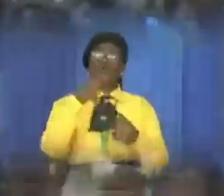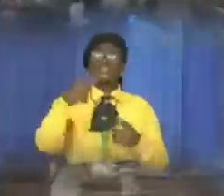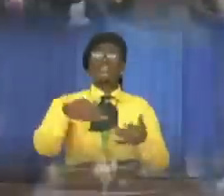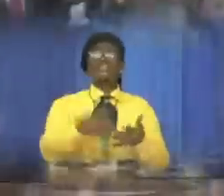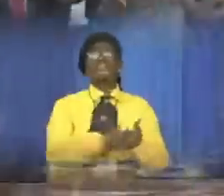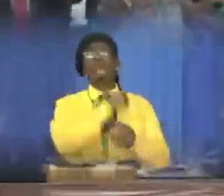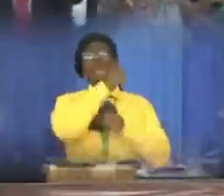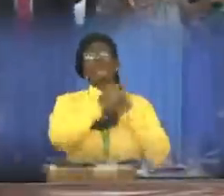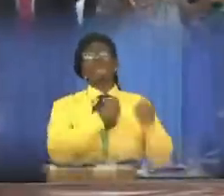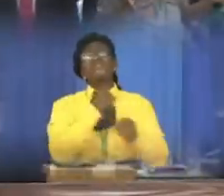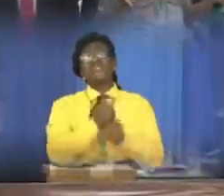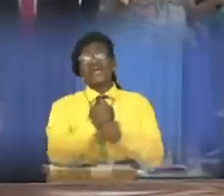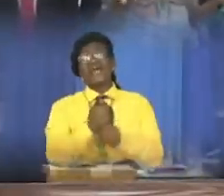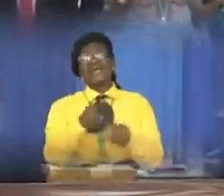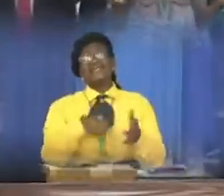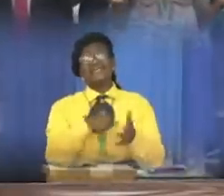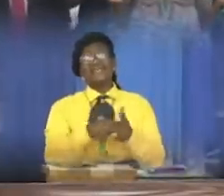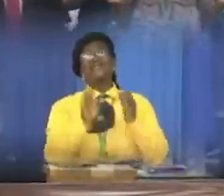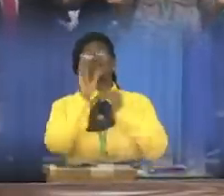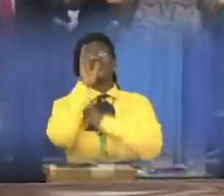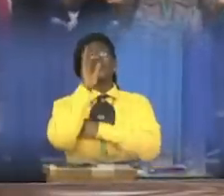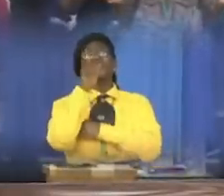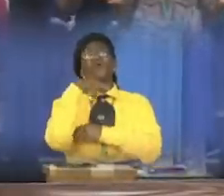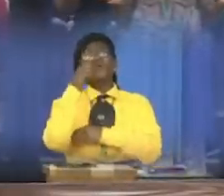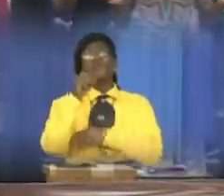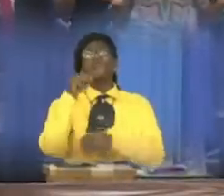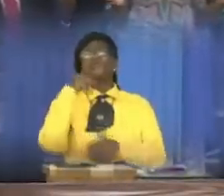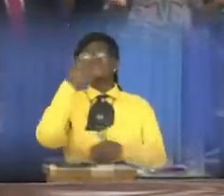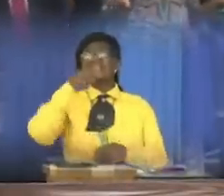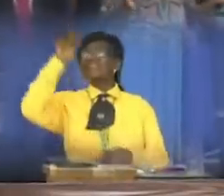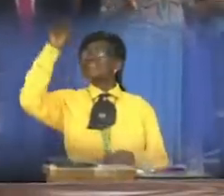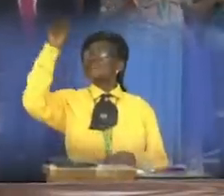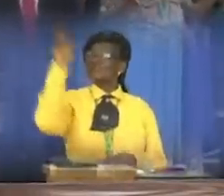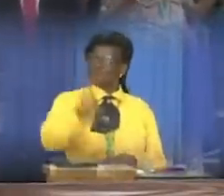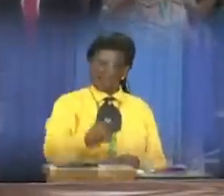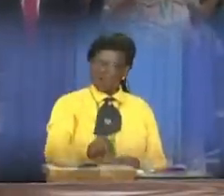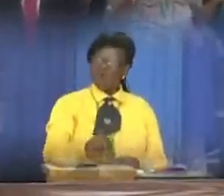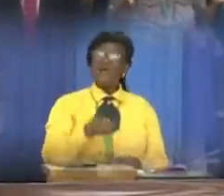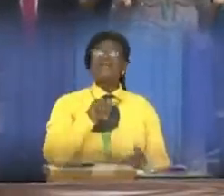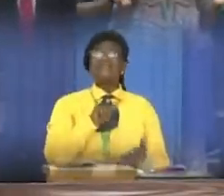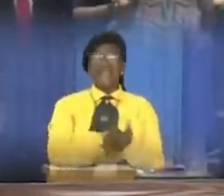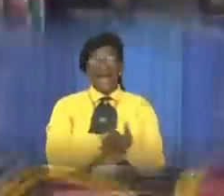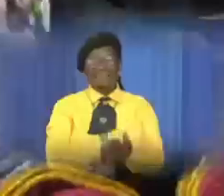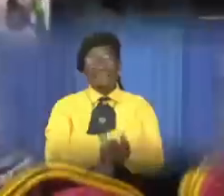this God who said no to those who said you will not see the new year,